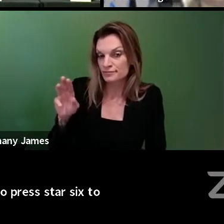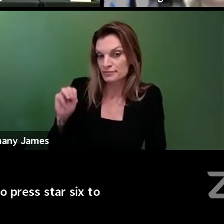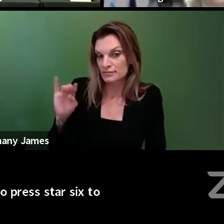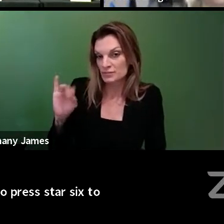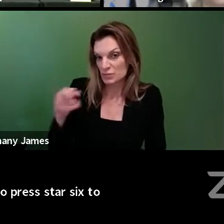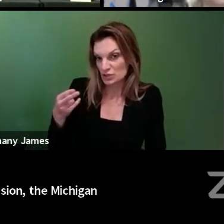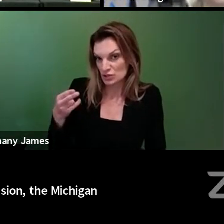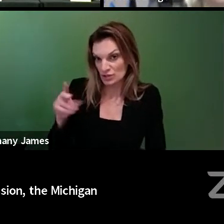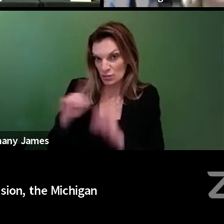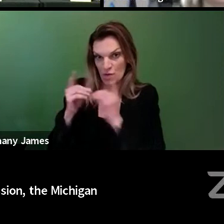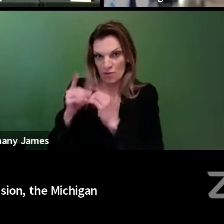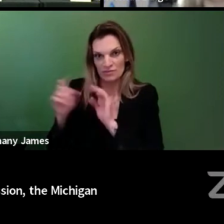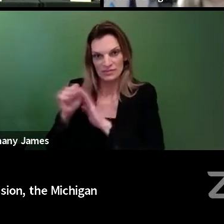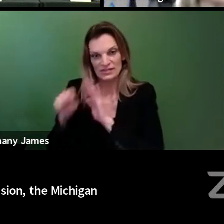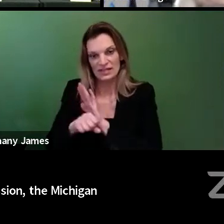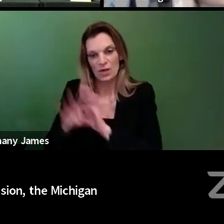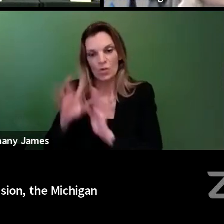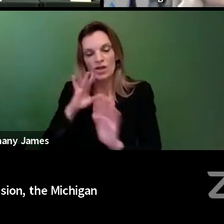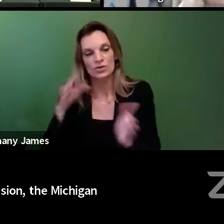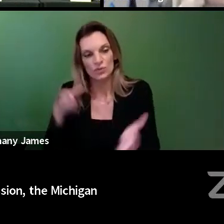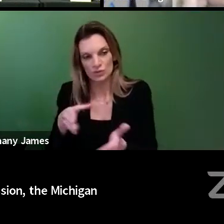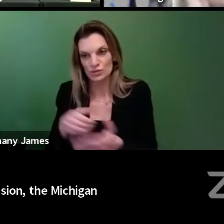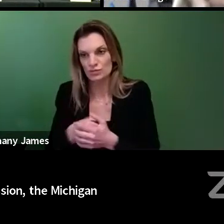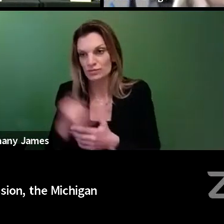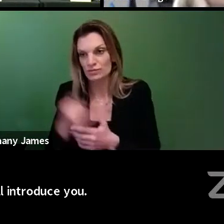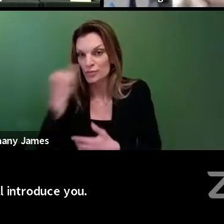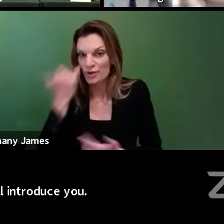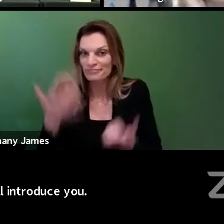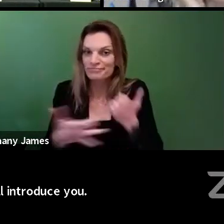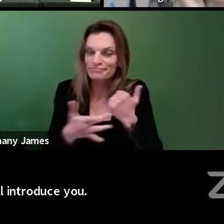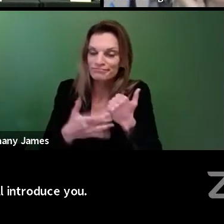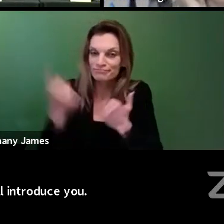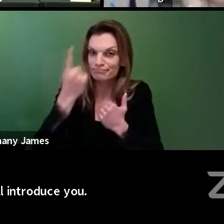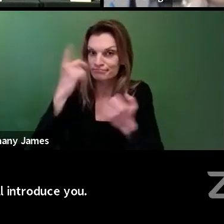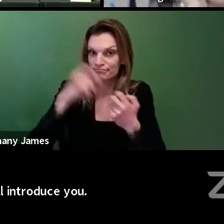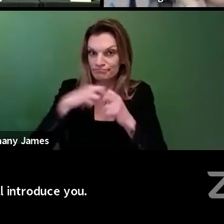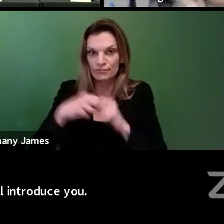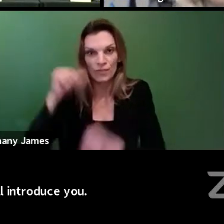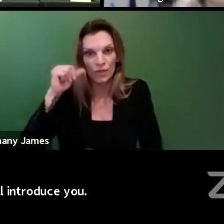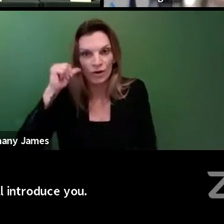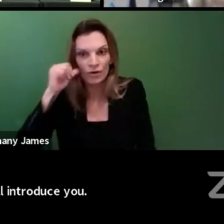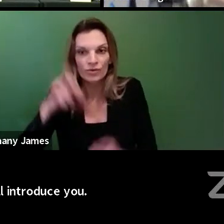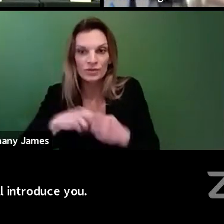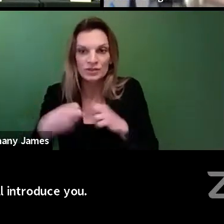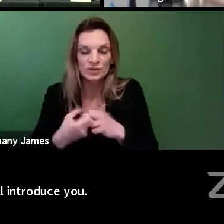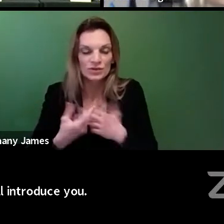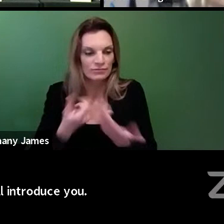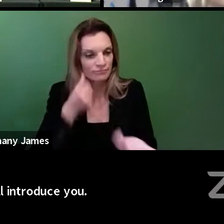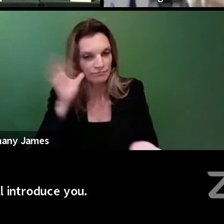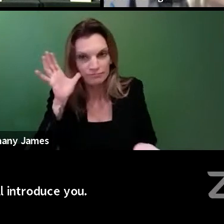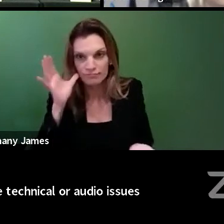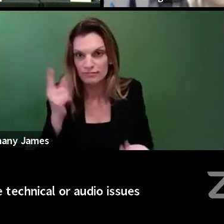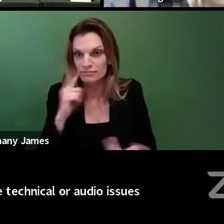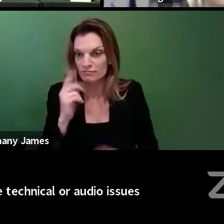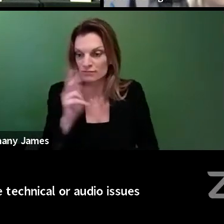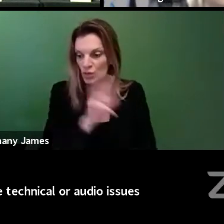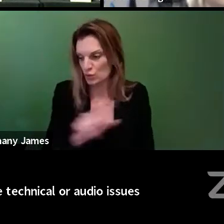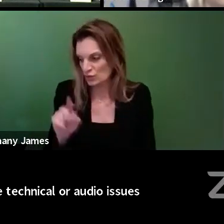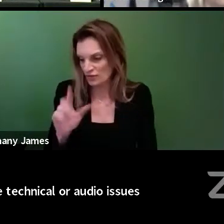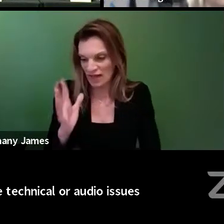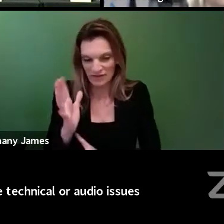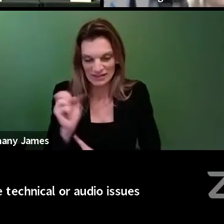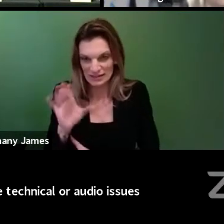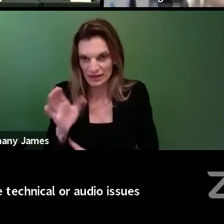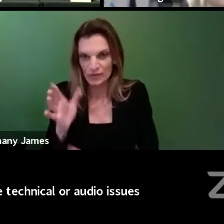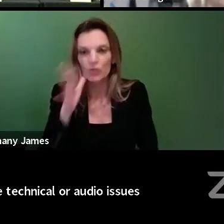will introduce you. Please note that if you experience technical or audio issues or we do not hear from you for 3 to 5 seconds, we